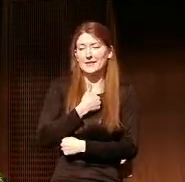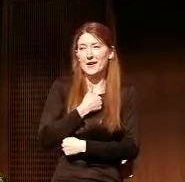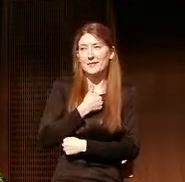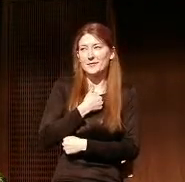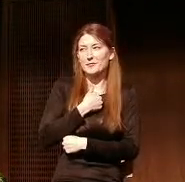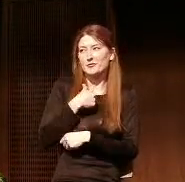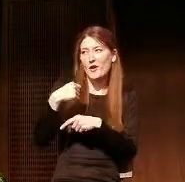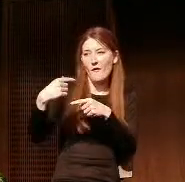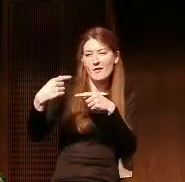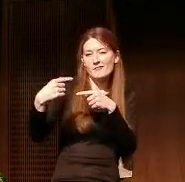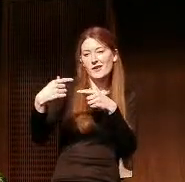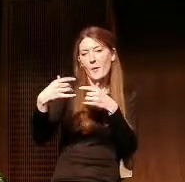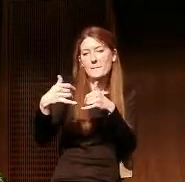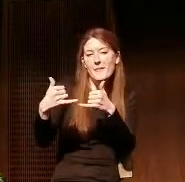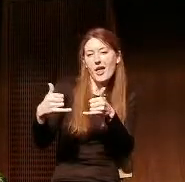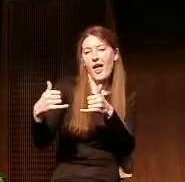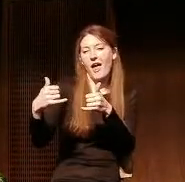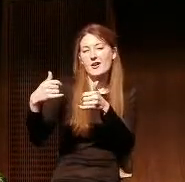fond memories.